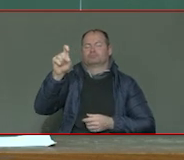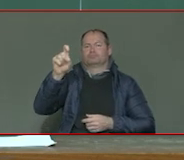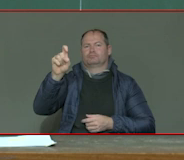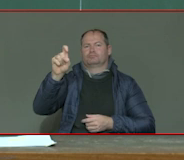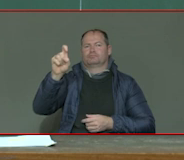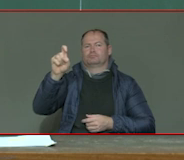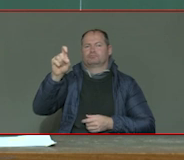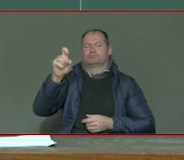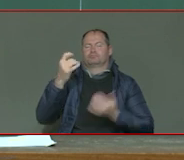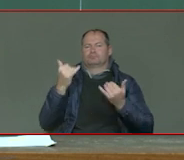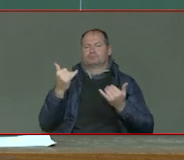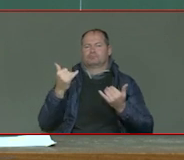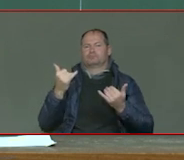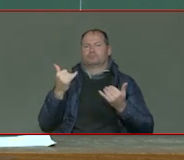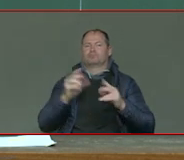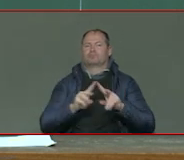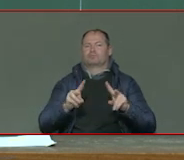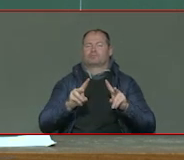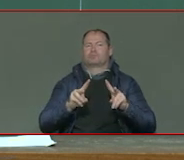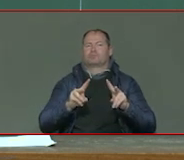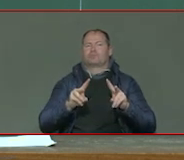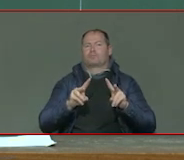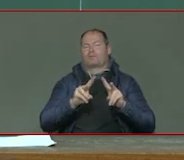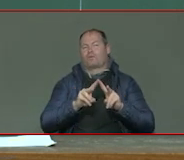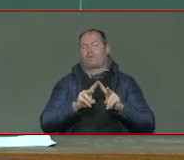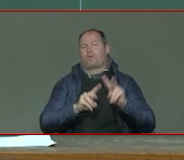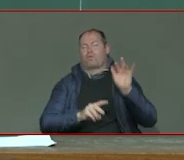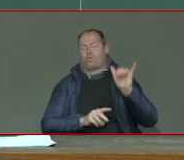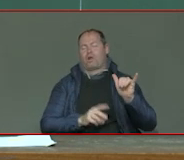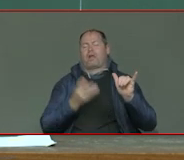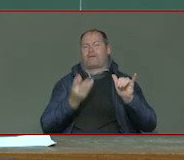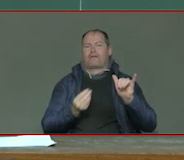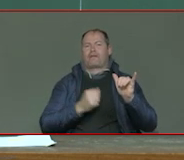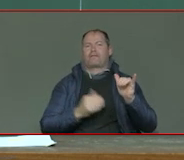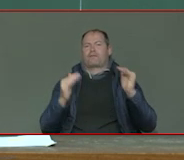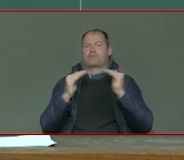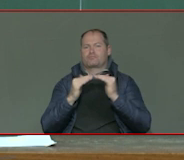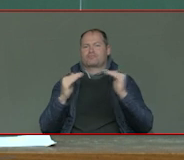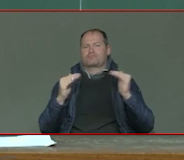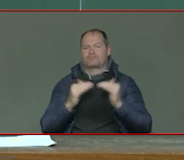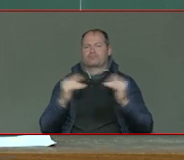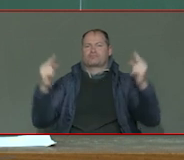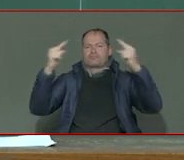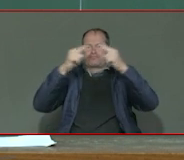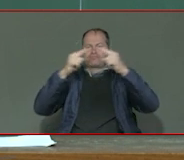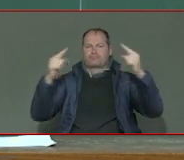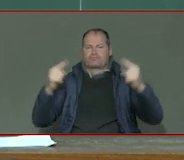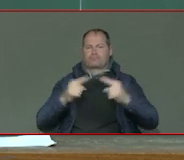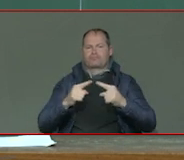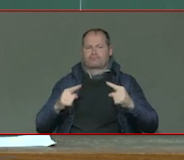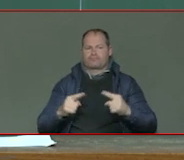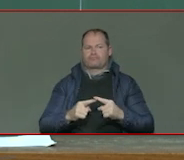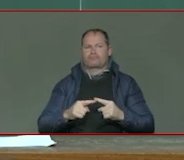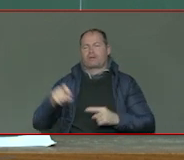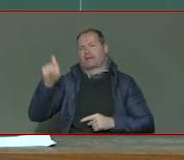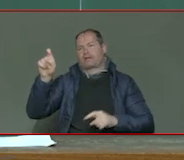graph, and I got my corresponding y value. I put x equal to 2 into the f graph, and I got my corresponding y value. My